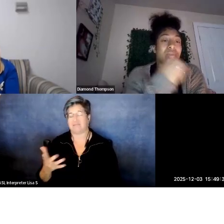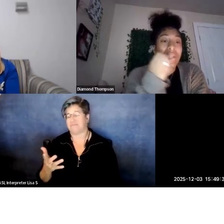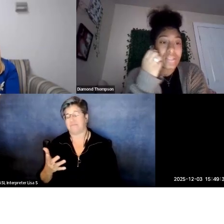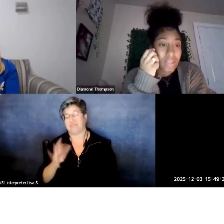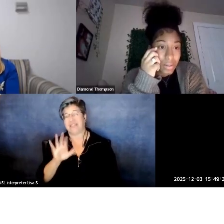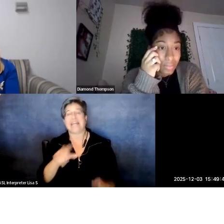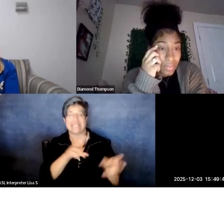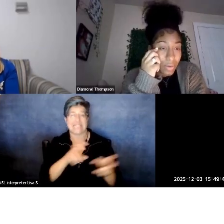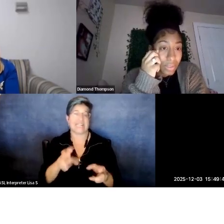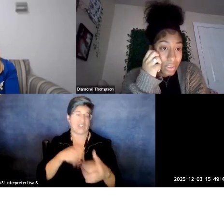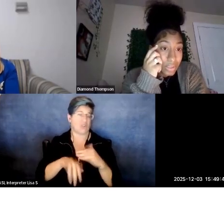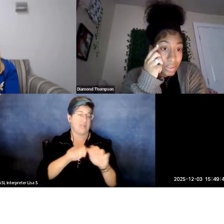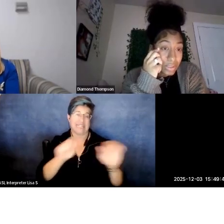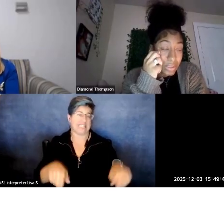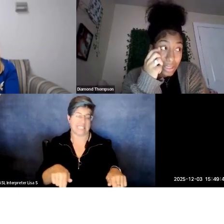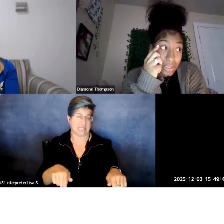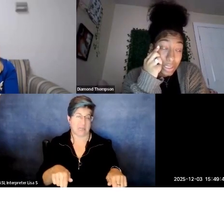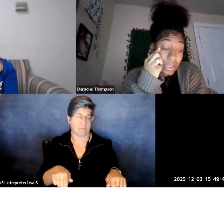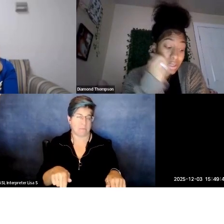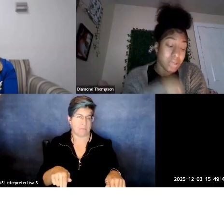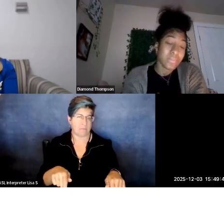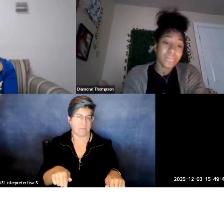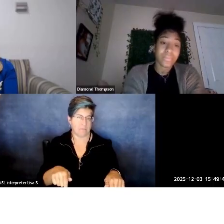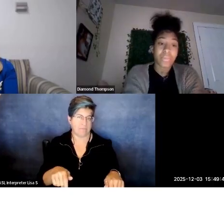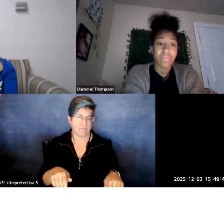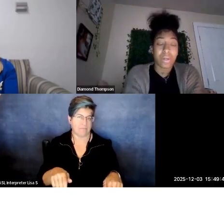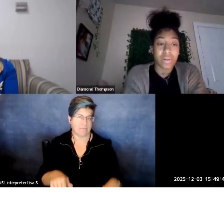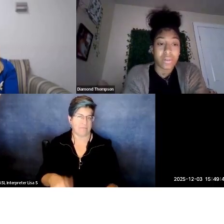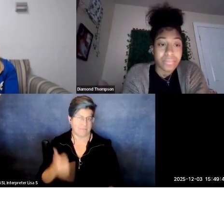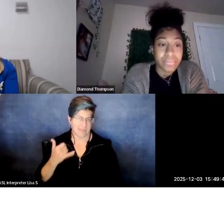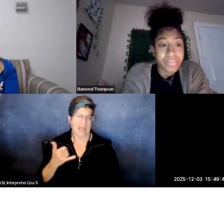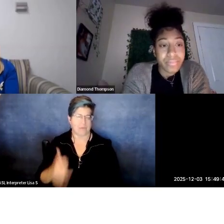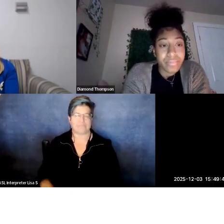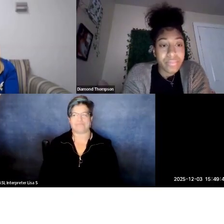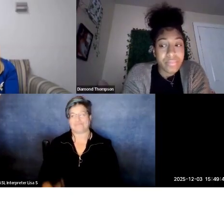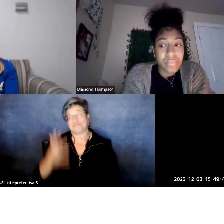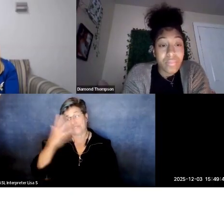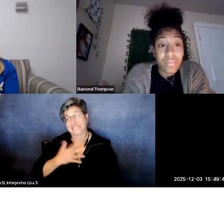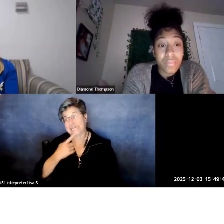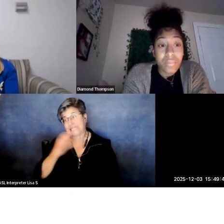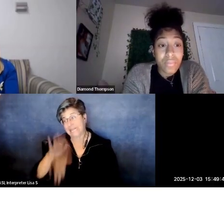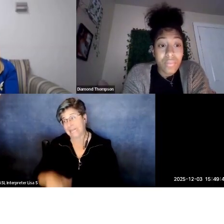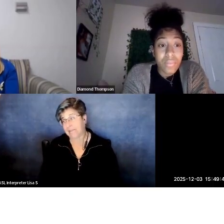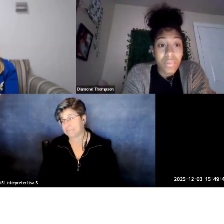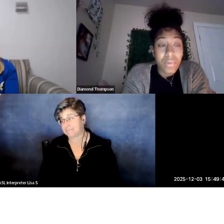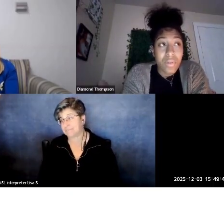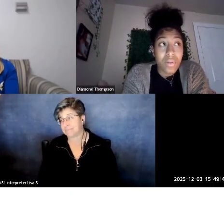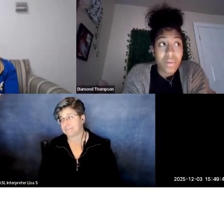issue in the system nowadays, sad to say. But